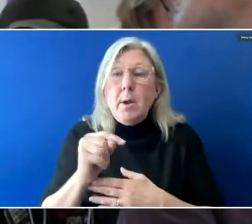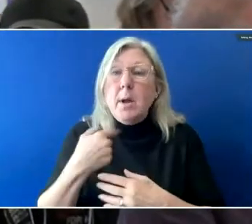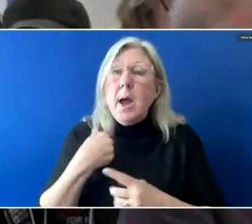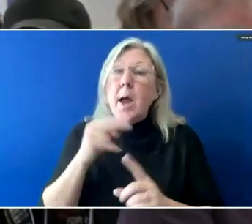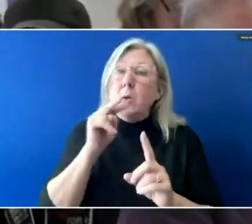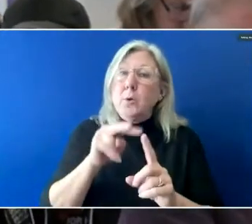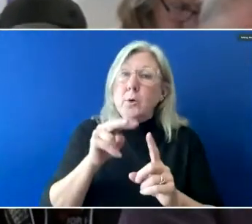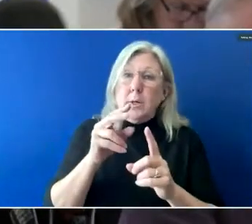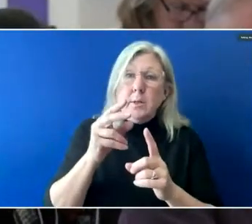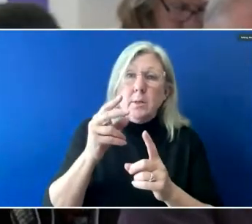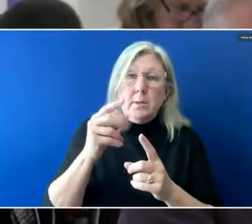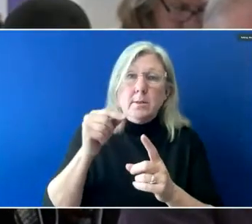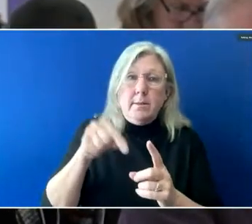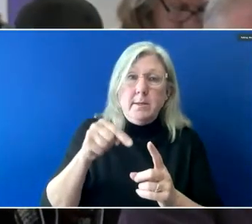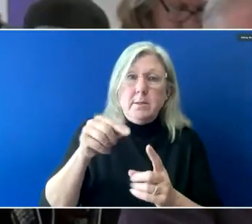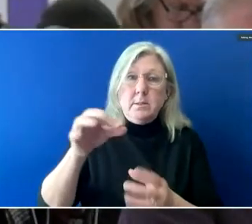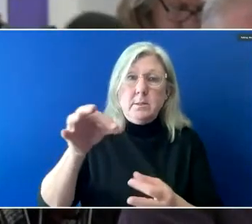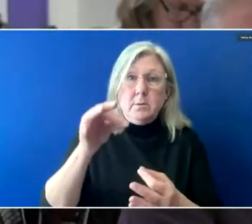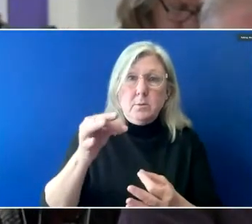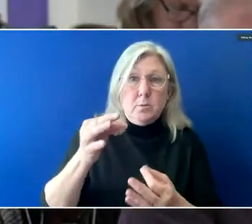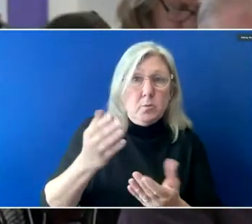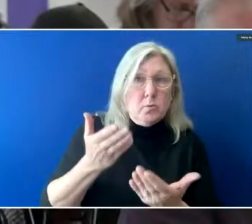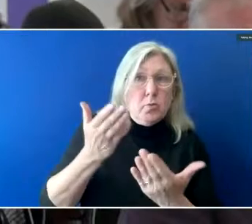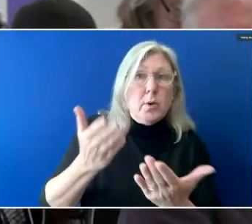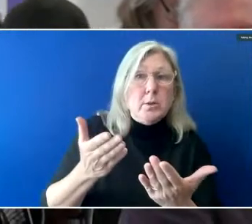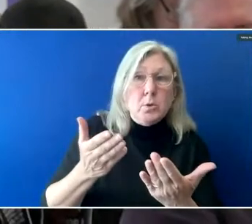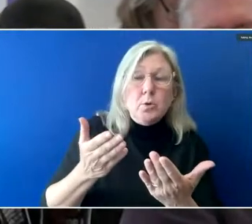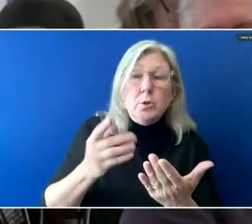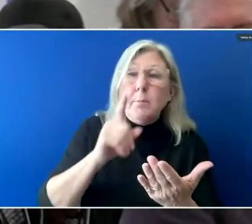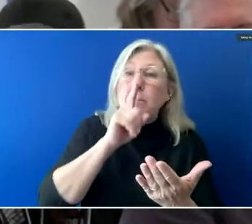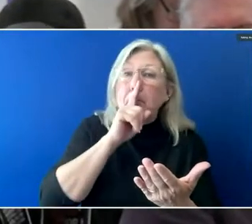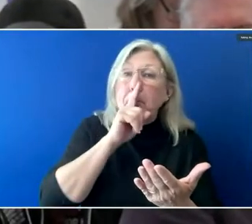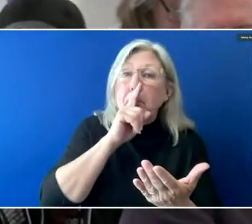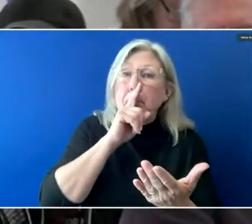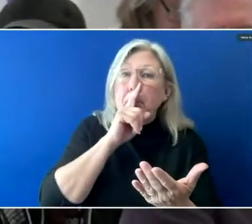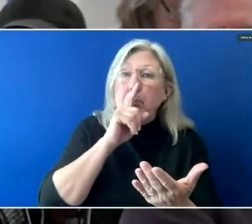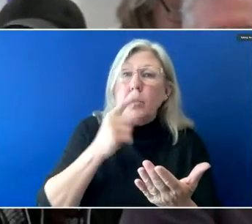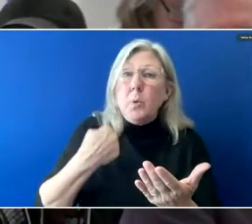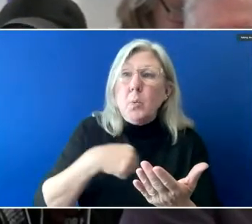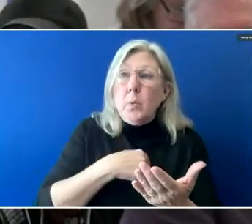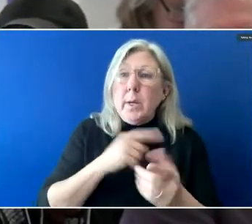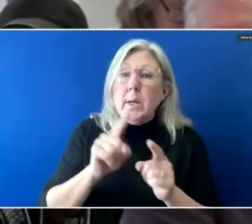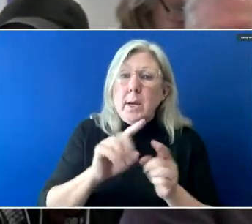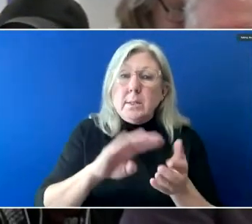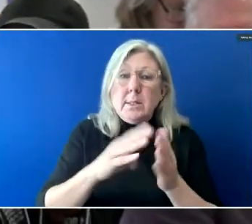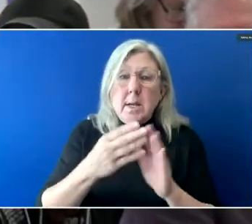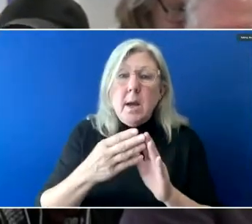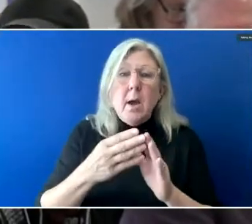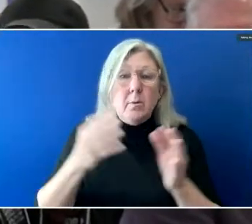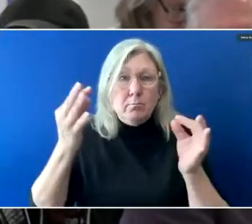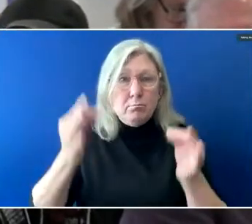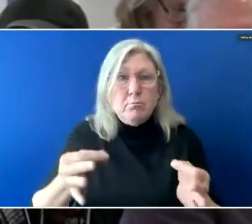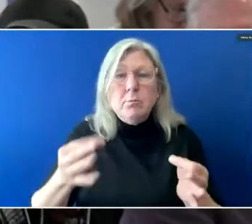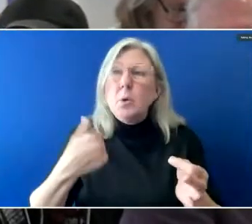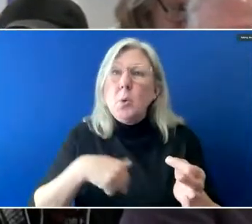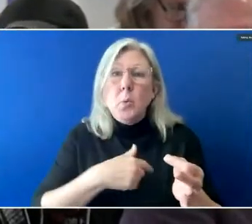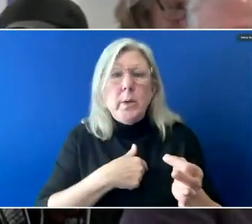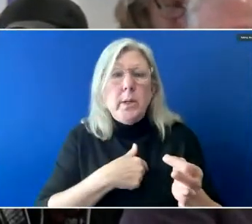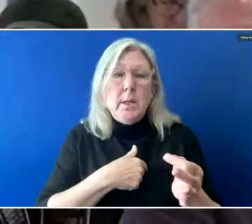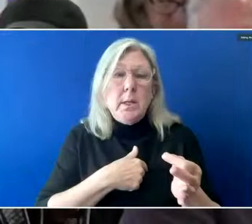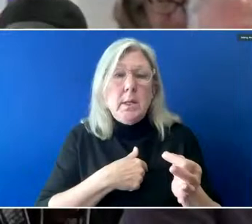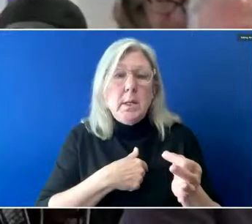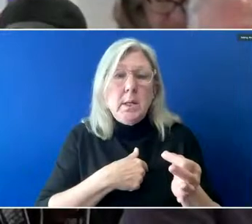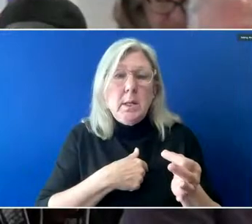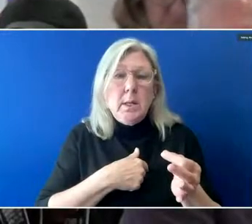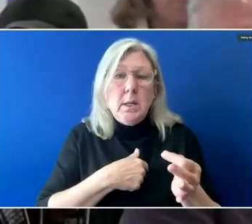not that um we are as a town saying that we are kind of you know